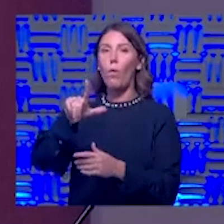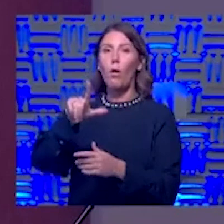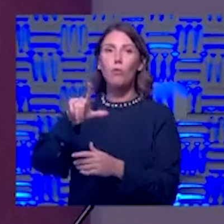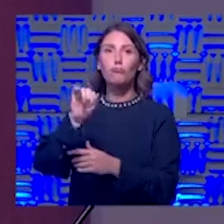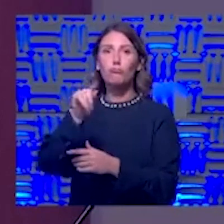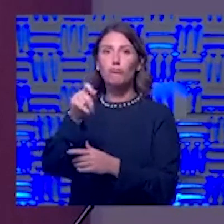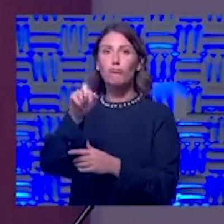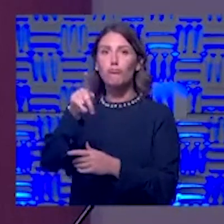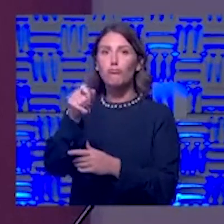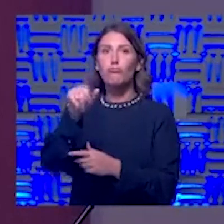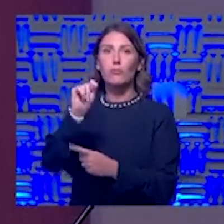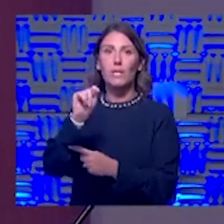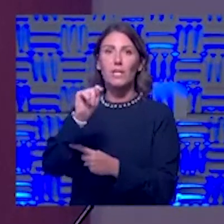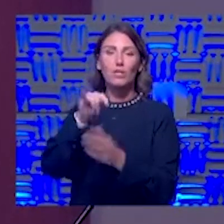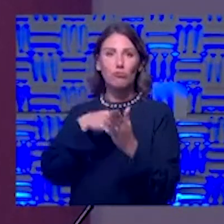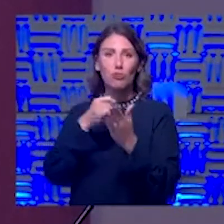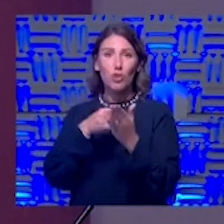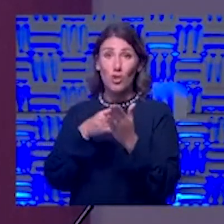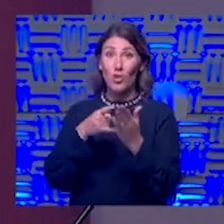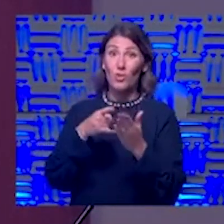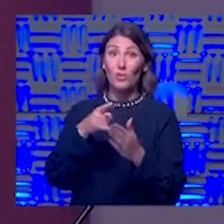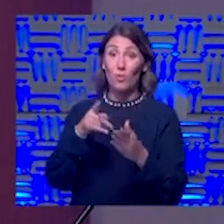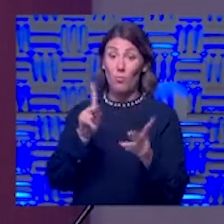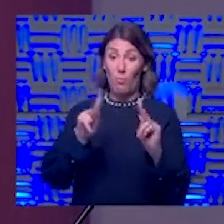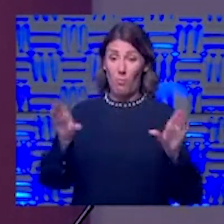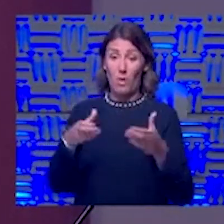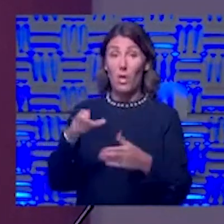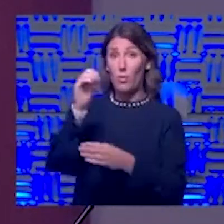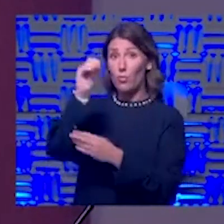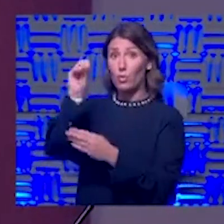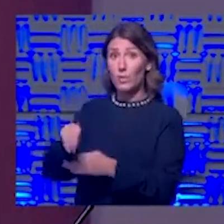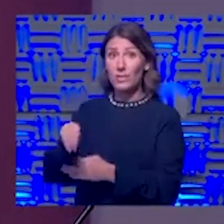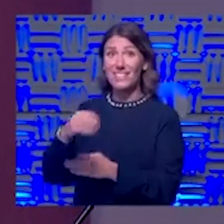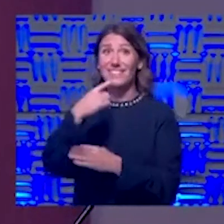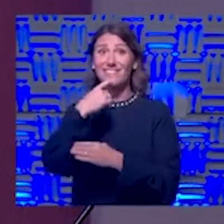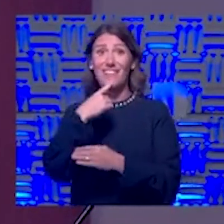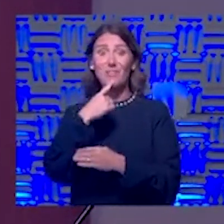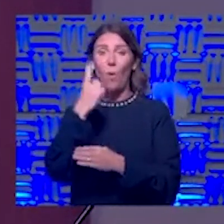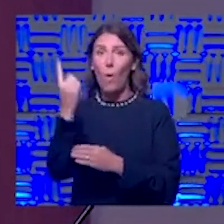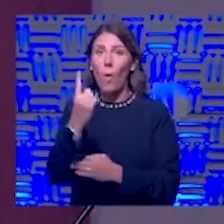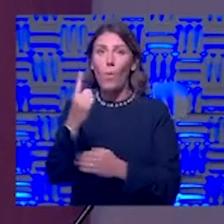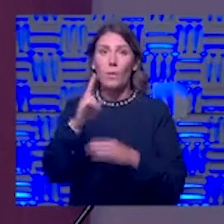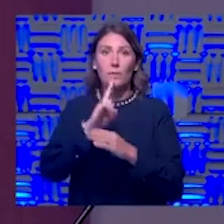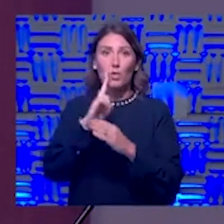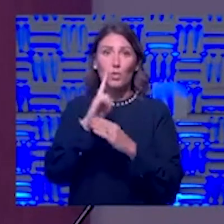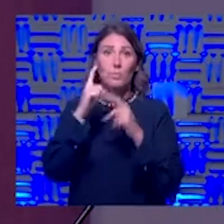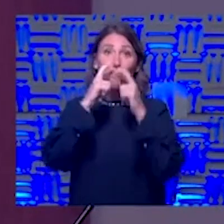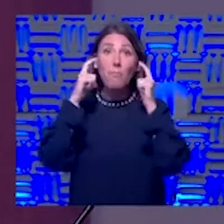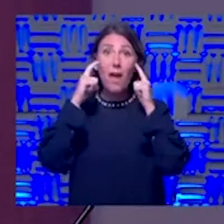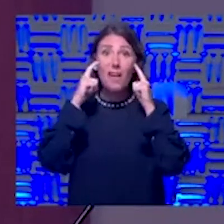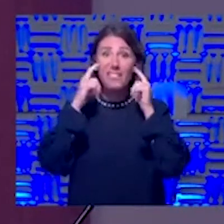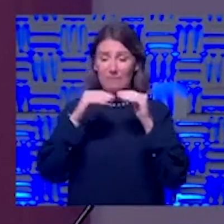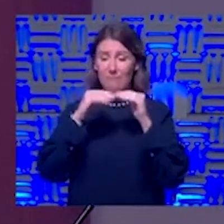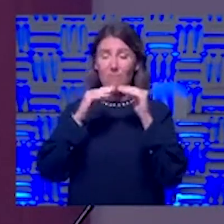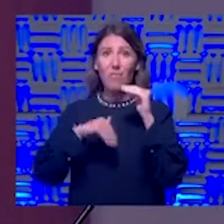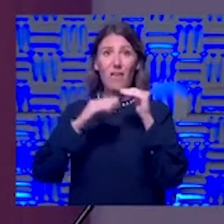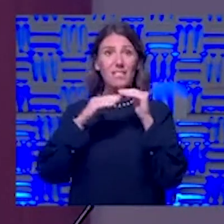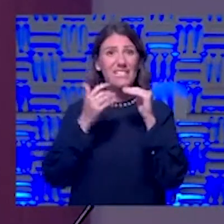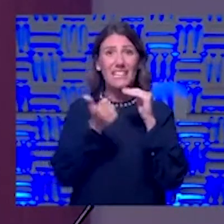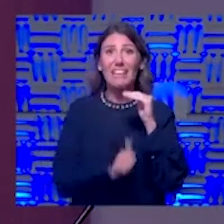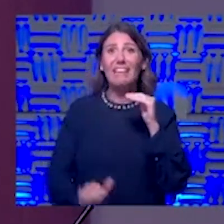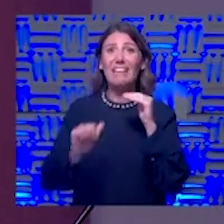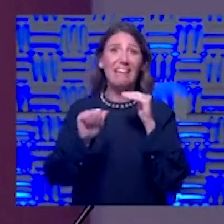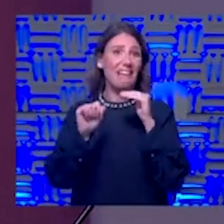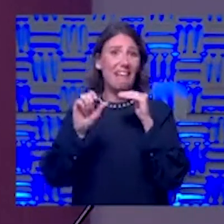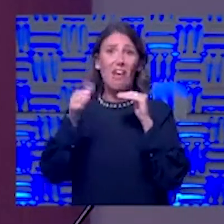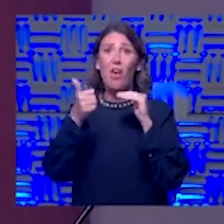the percentage of the American population that says they wear a mask always is less than almost any other developed